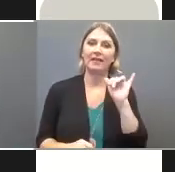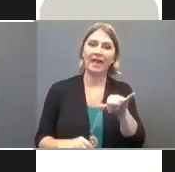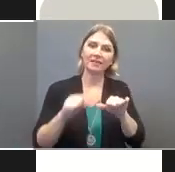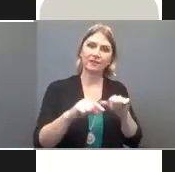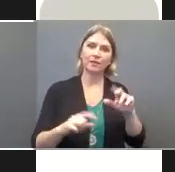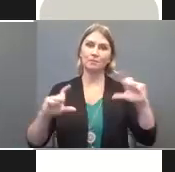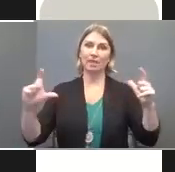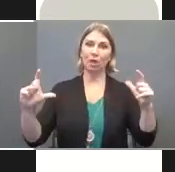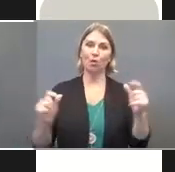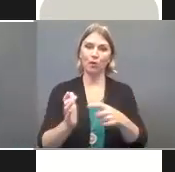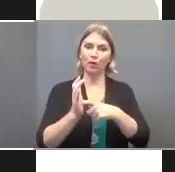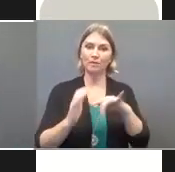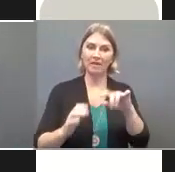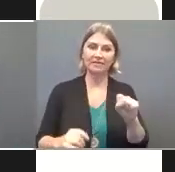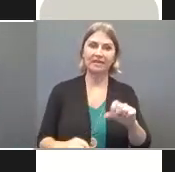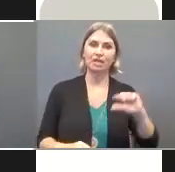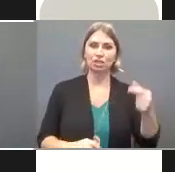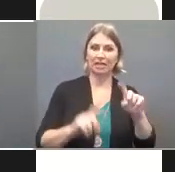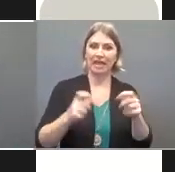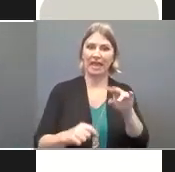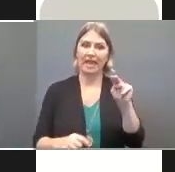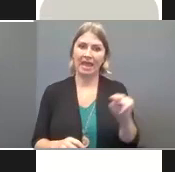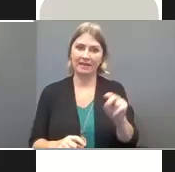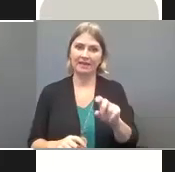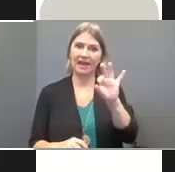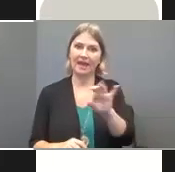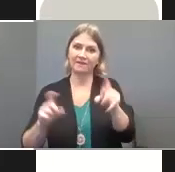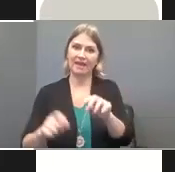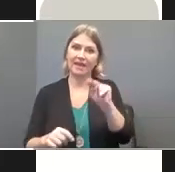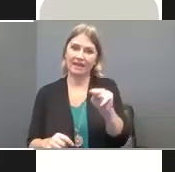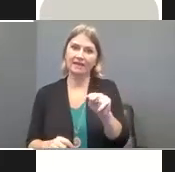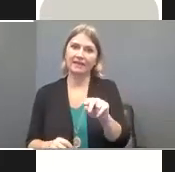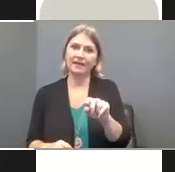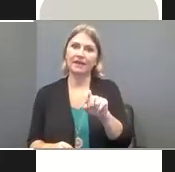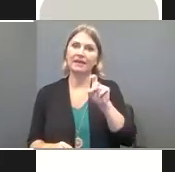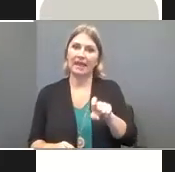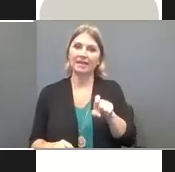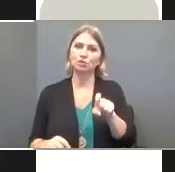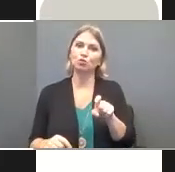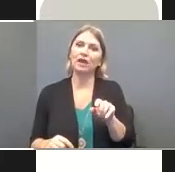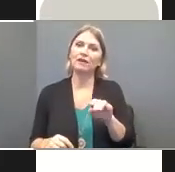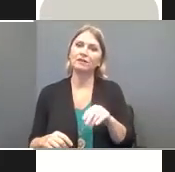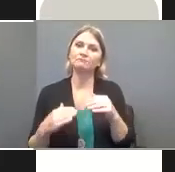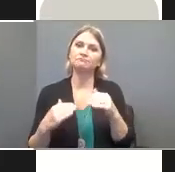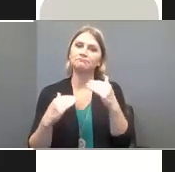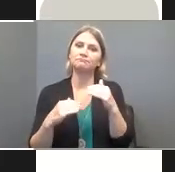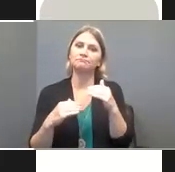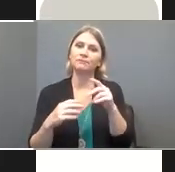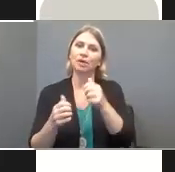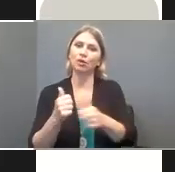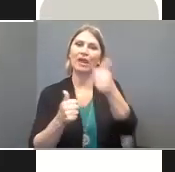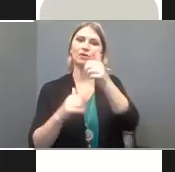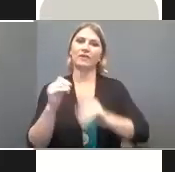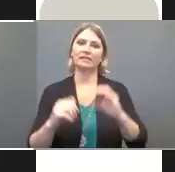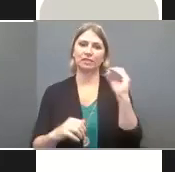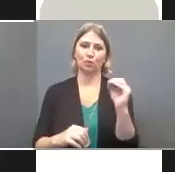is limit n tends to infinity, g of n divided by f of n has to exist greater than 0, has to have a value greater than 0.